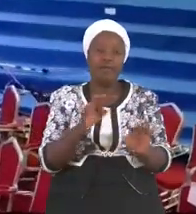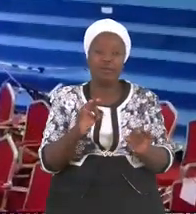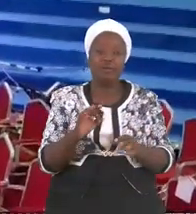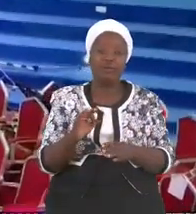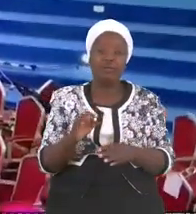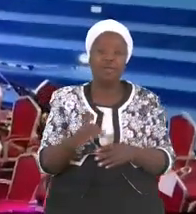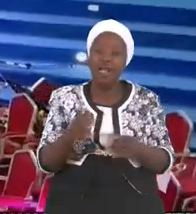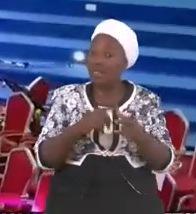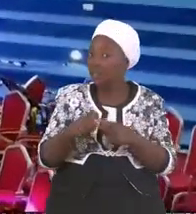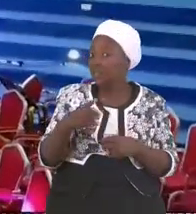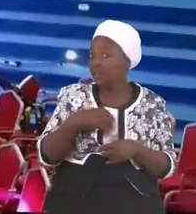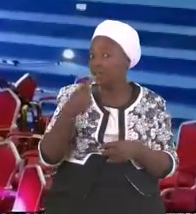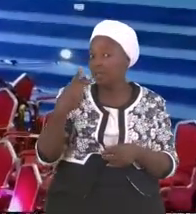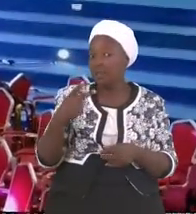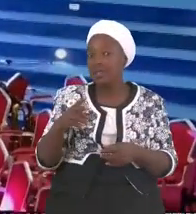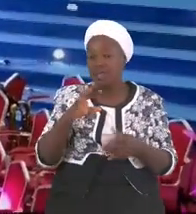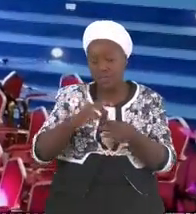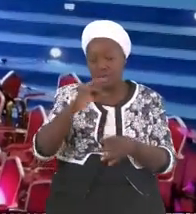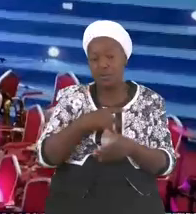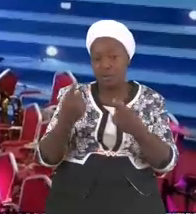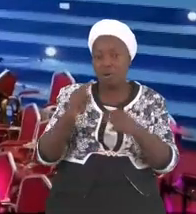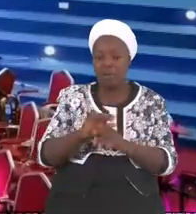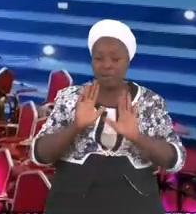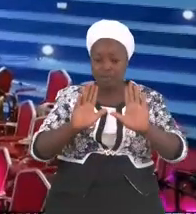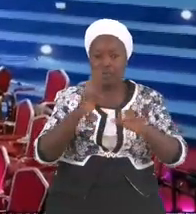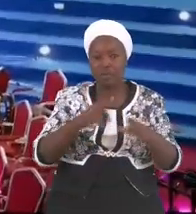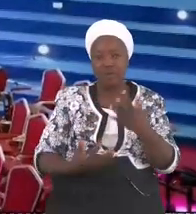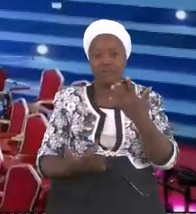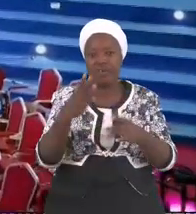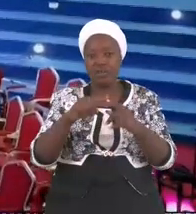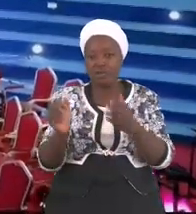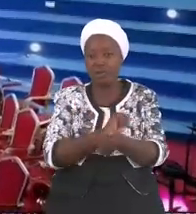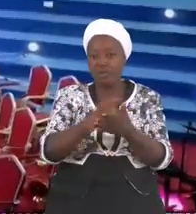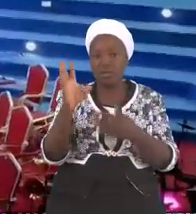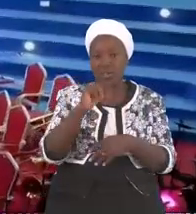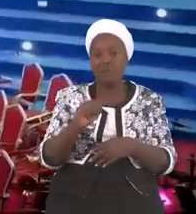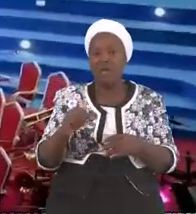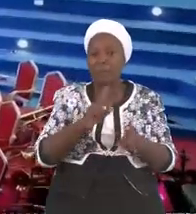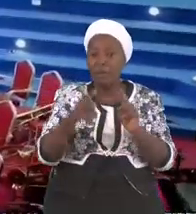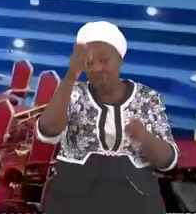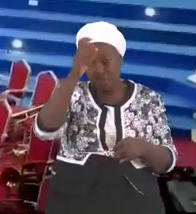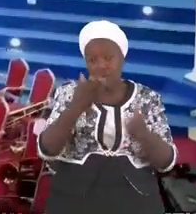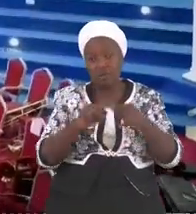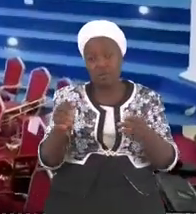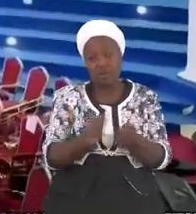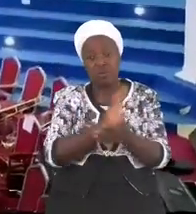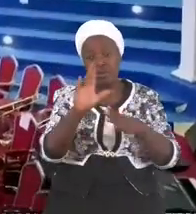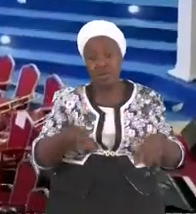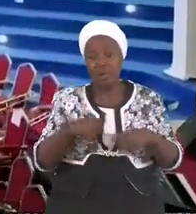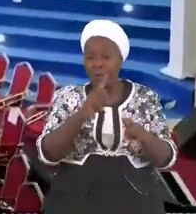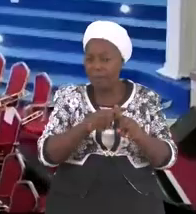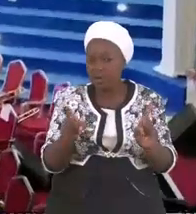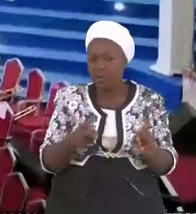him into the fire to destroy him. The devil wanted to destroy your life, but the